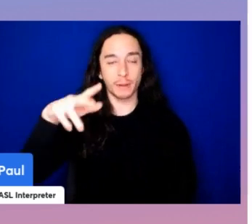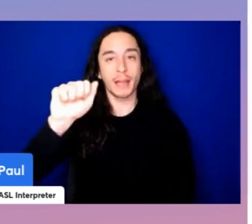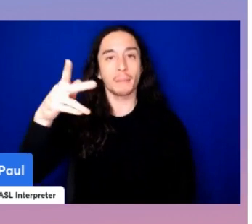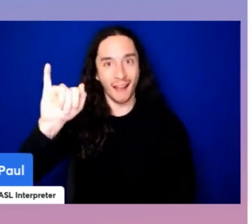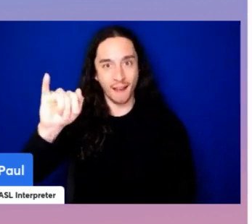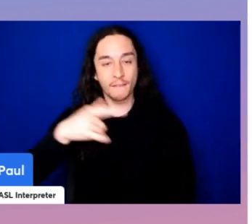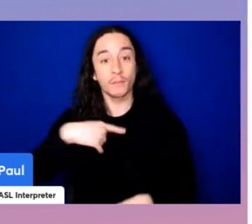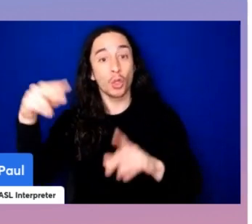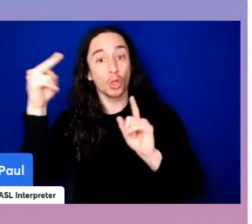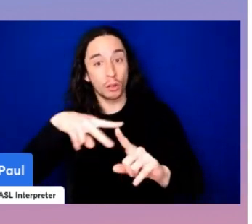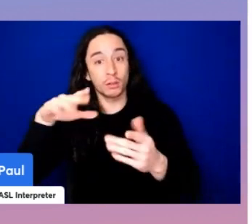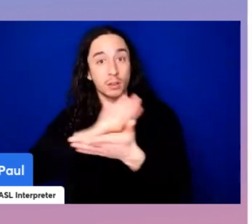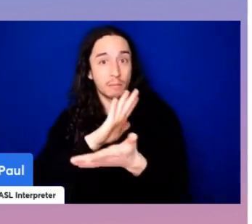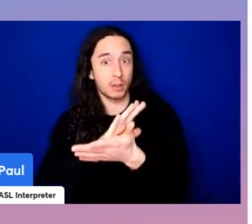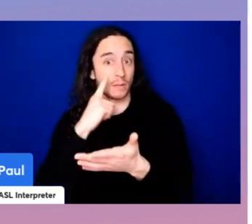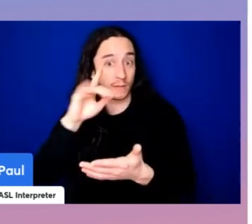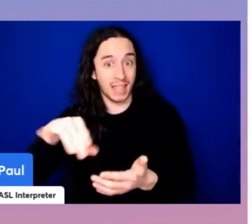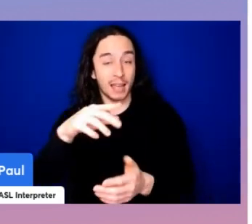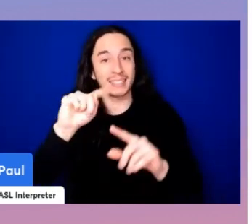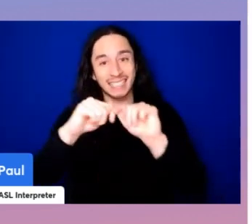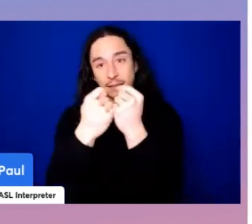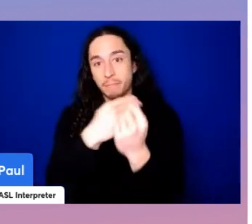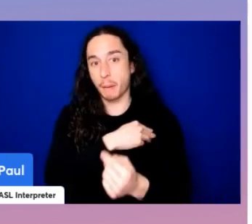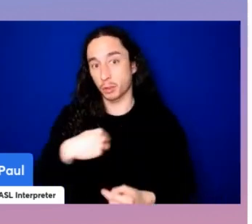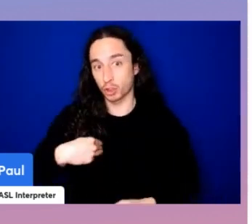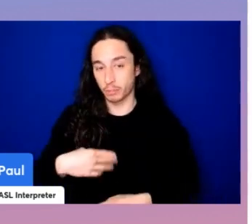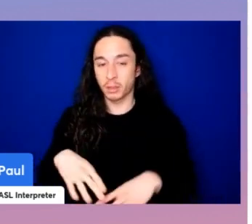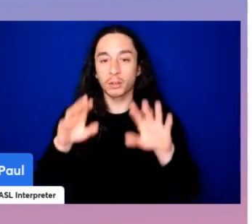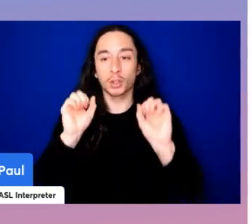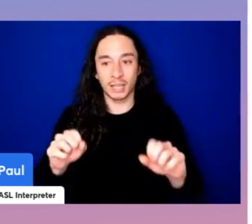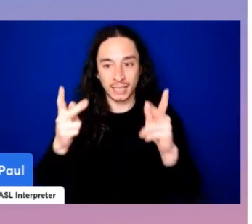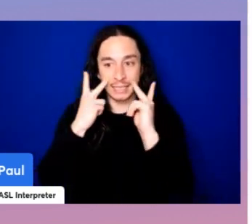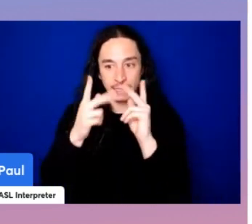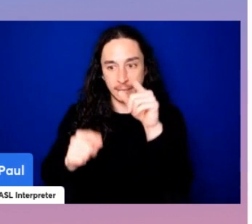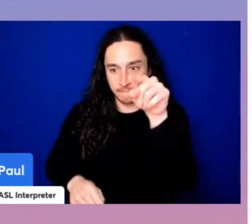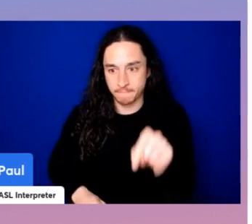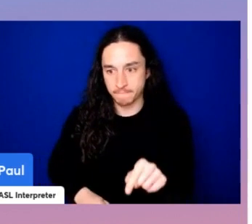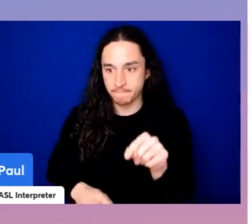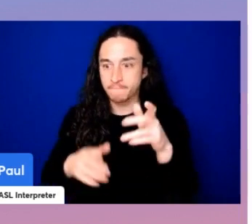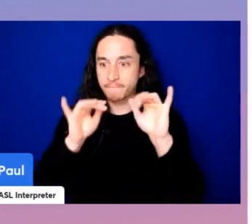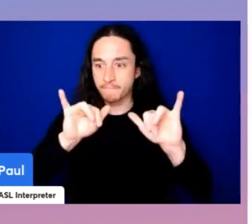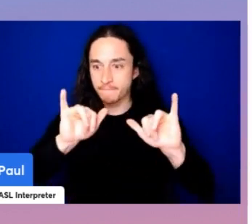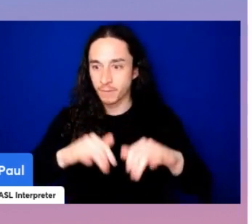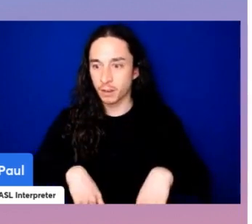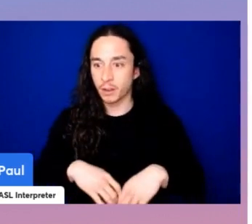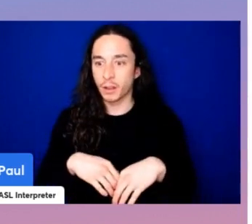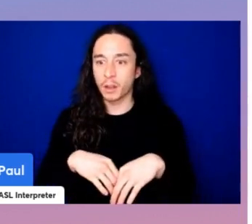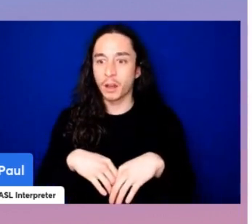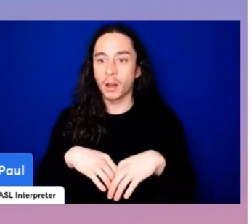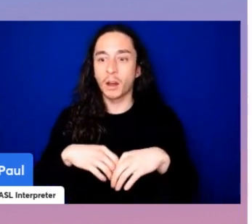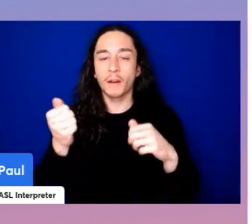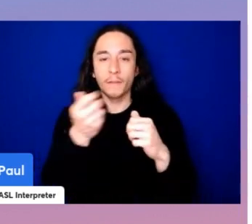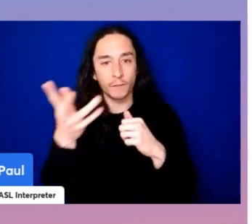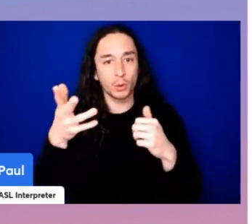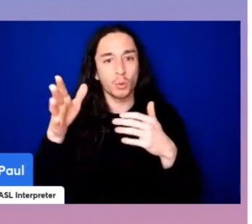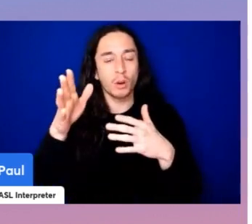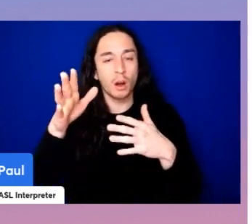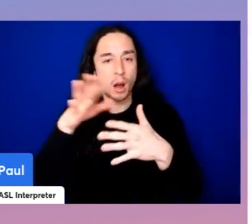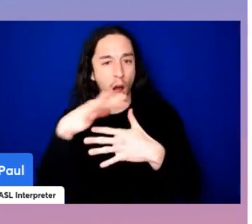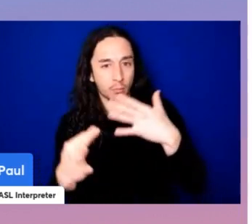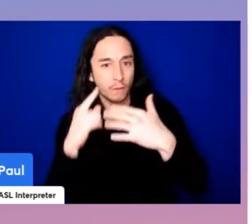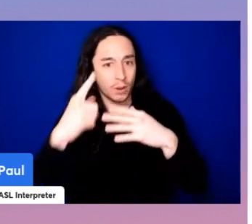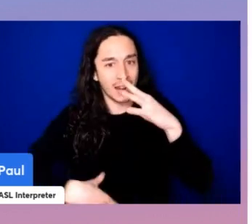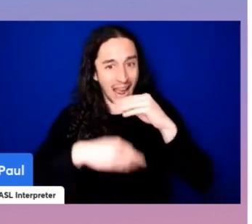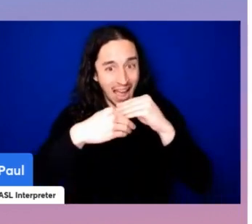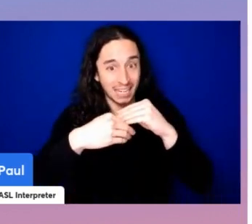for team membership, we can see that we have a couple options for adding users and a couple options